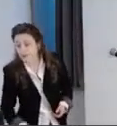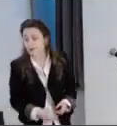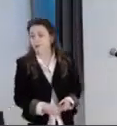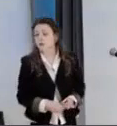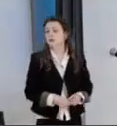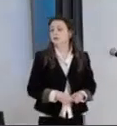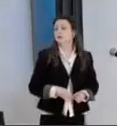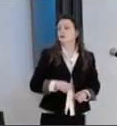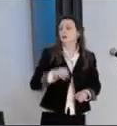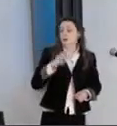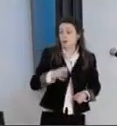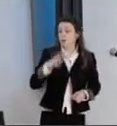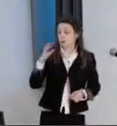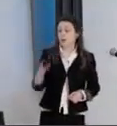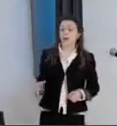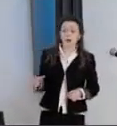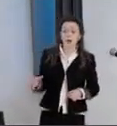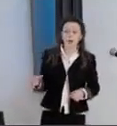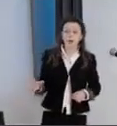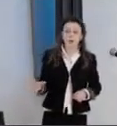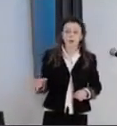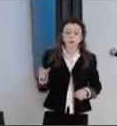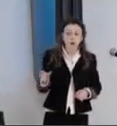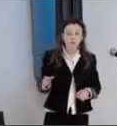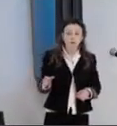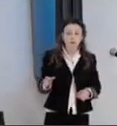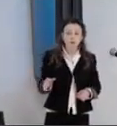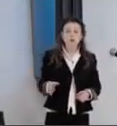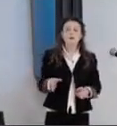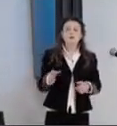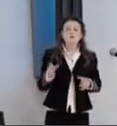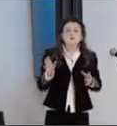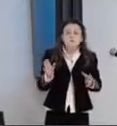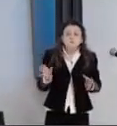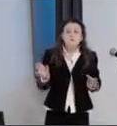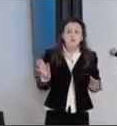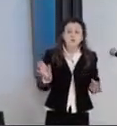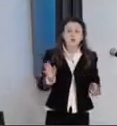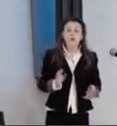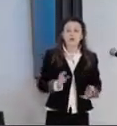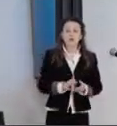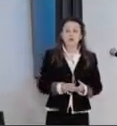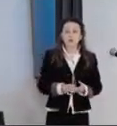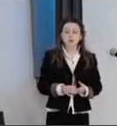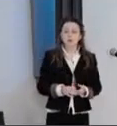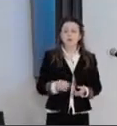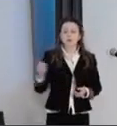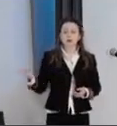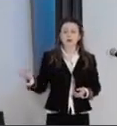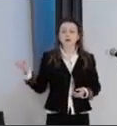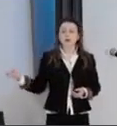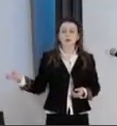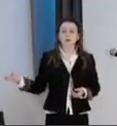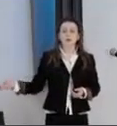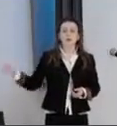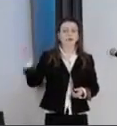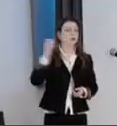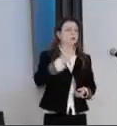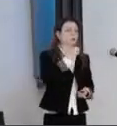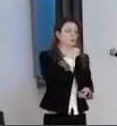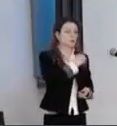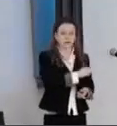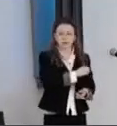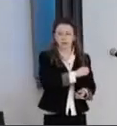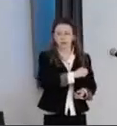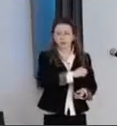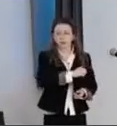that Zangul's extreme anti-cognitivist stance seems to be initially plausible for natural elements